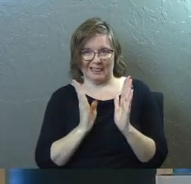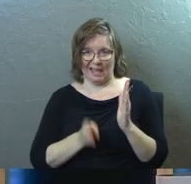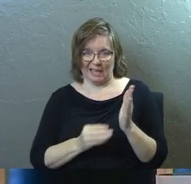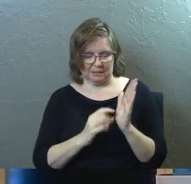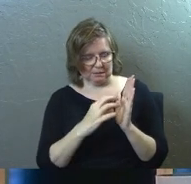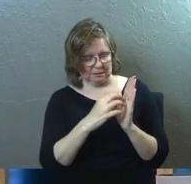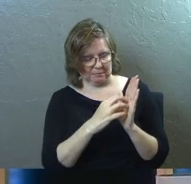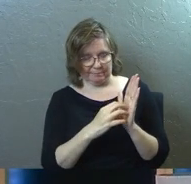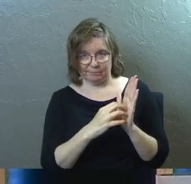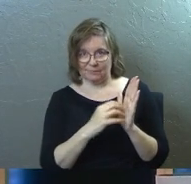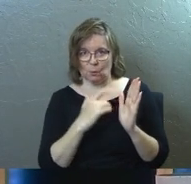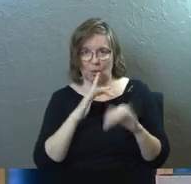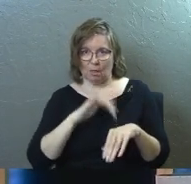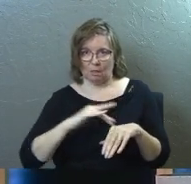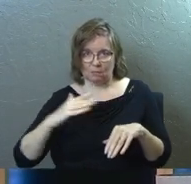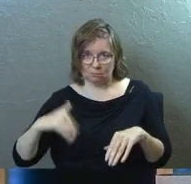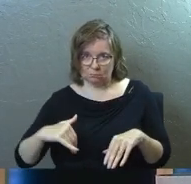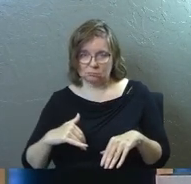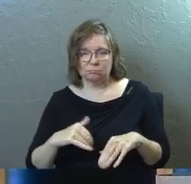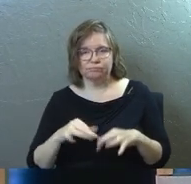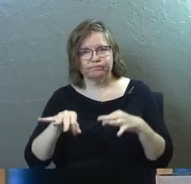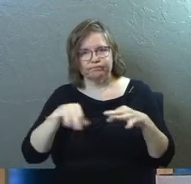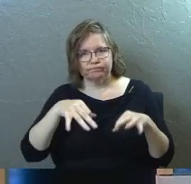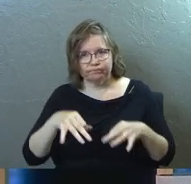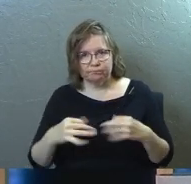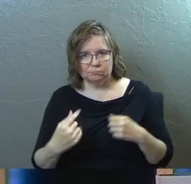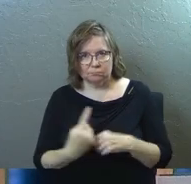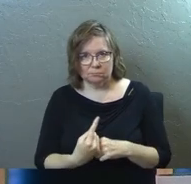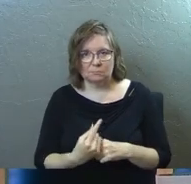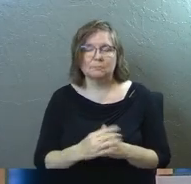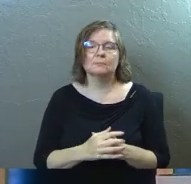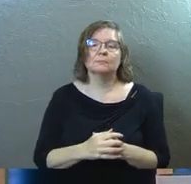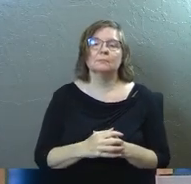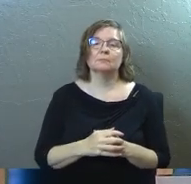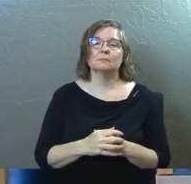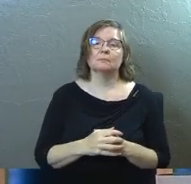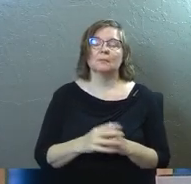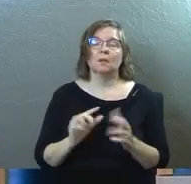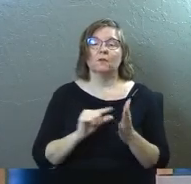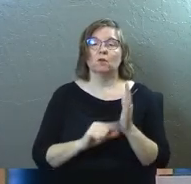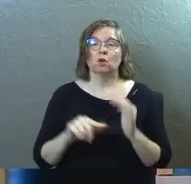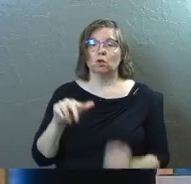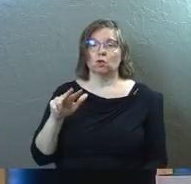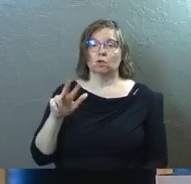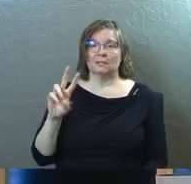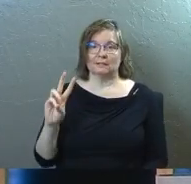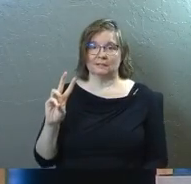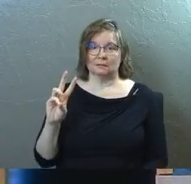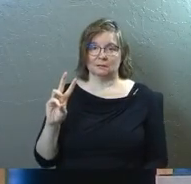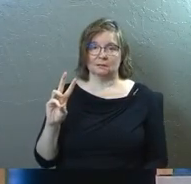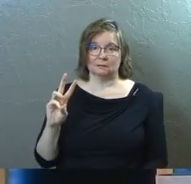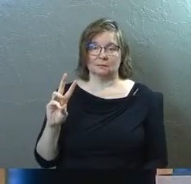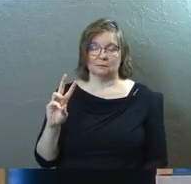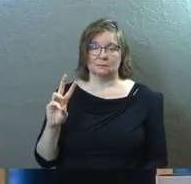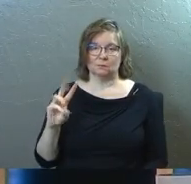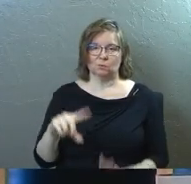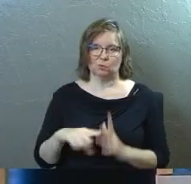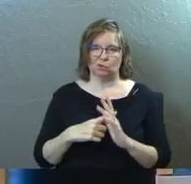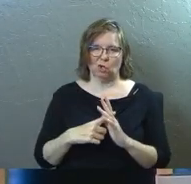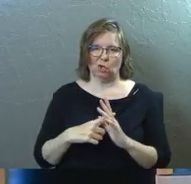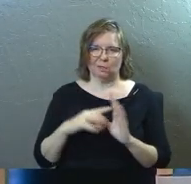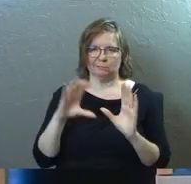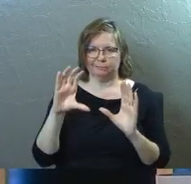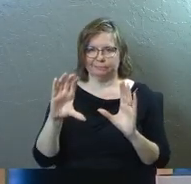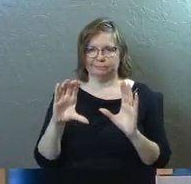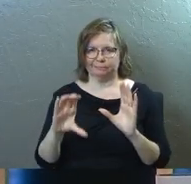end of Acts 15 that we didn't touch, and we're gonna kind of finish that up today. And it's verse 36 is where we're going to start. And these few